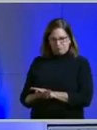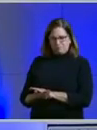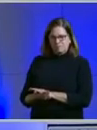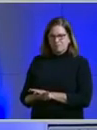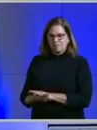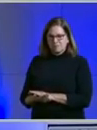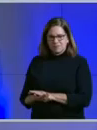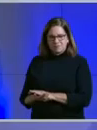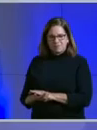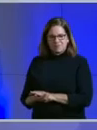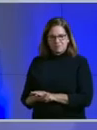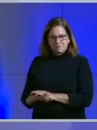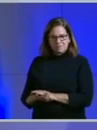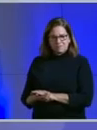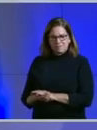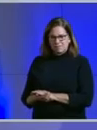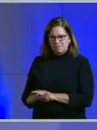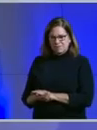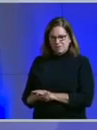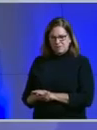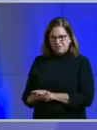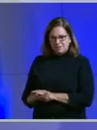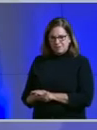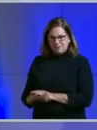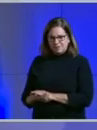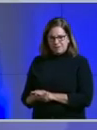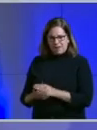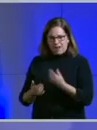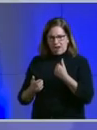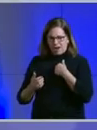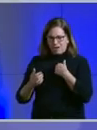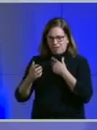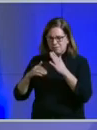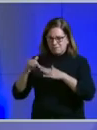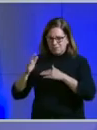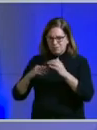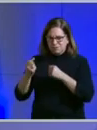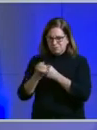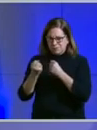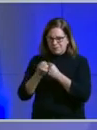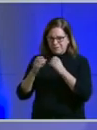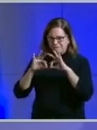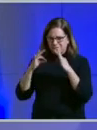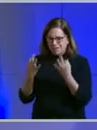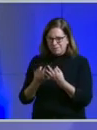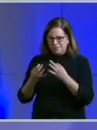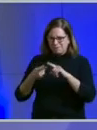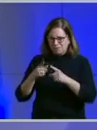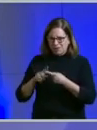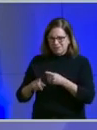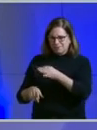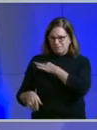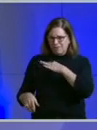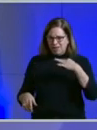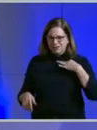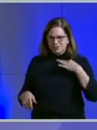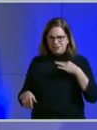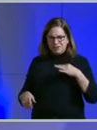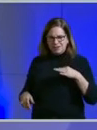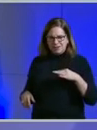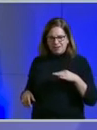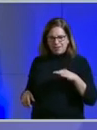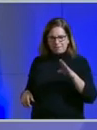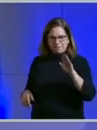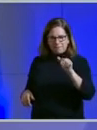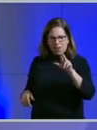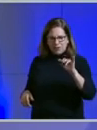We were comforted by the support of our families, friends, the faculty and staff at Banneker High School, and even Mayor Bowser, who awarded us